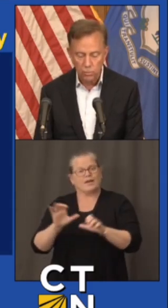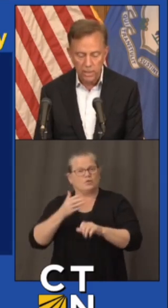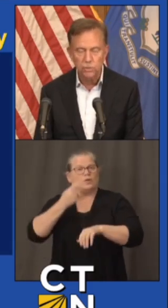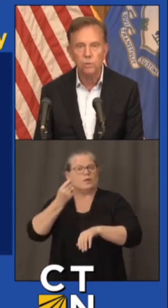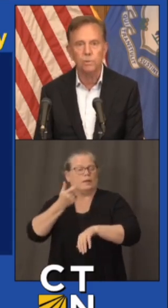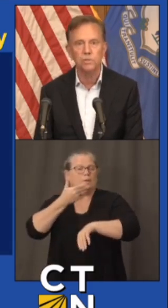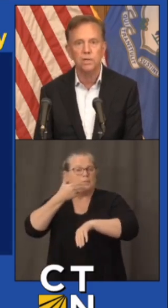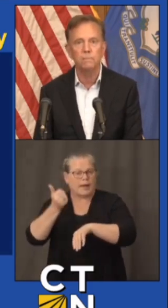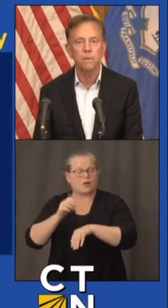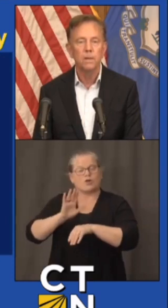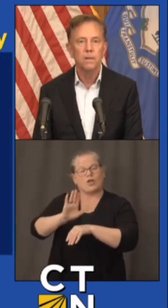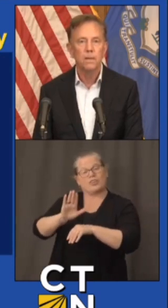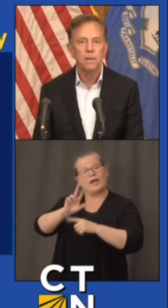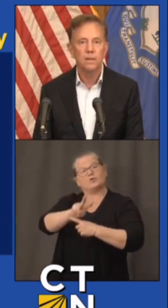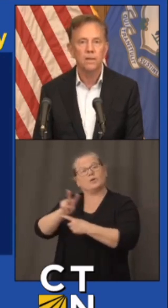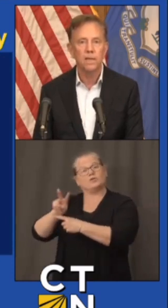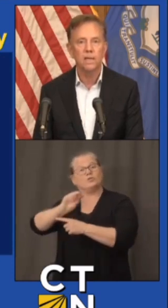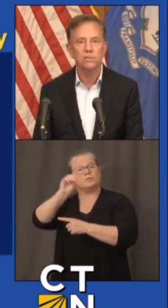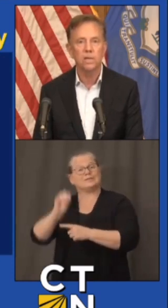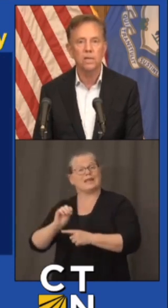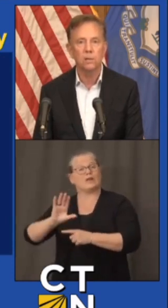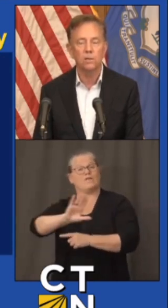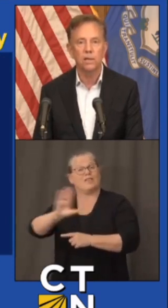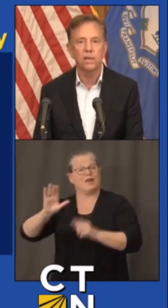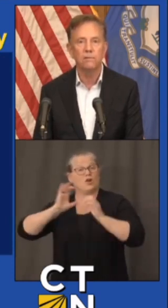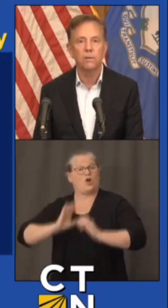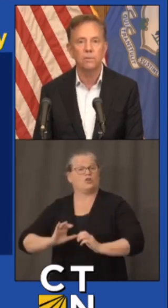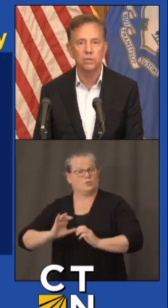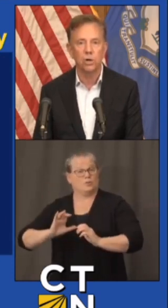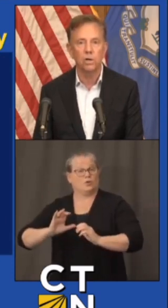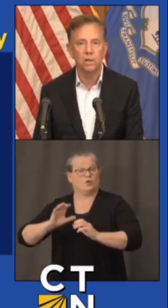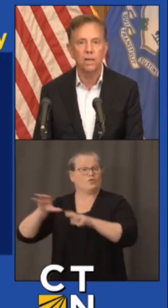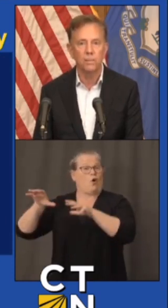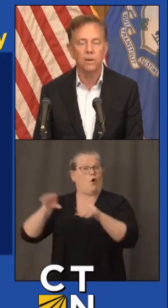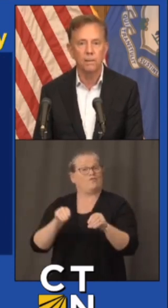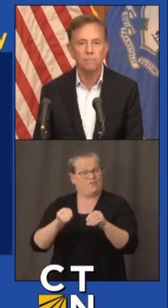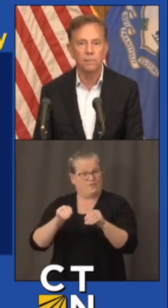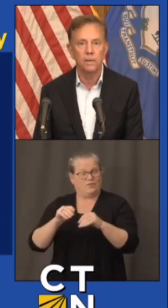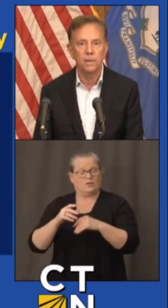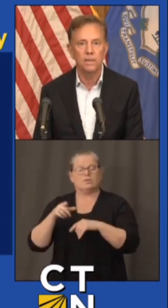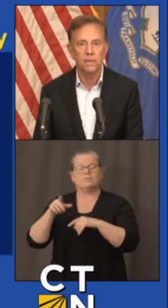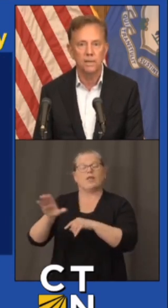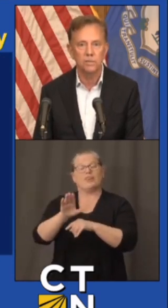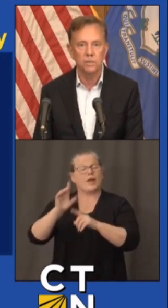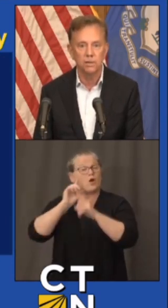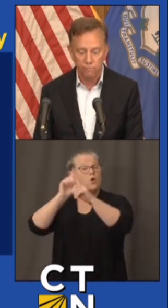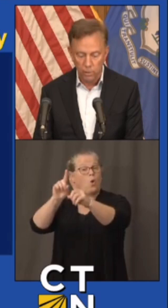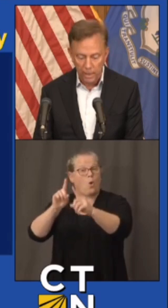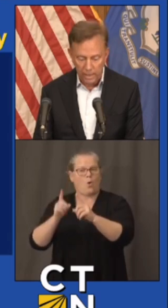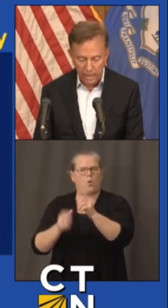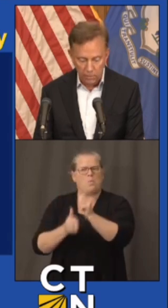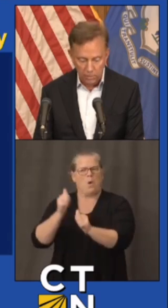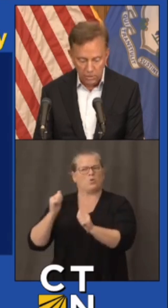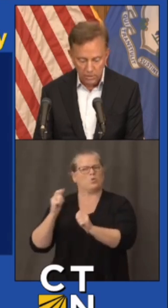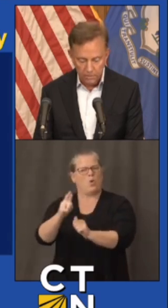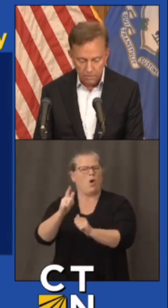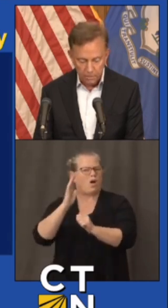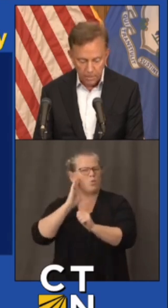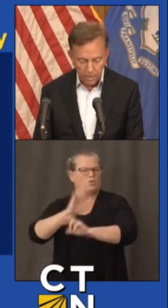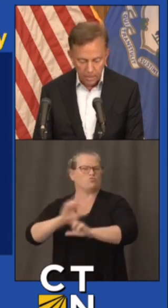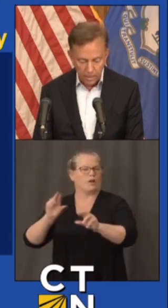That's 22%. And I think Katie said they look to have the majority of them up in the next 48